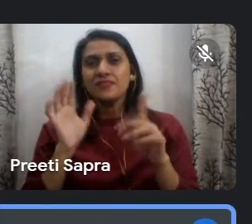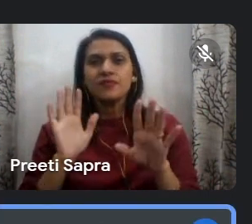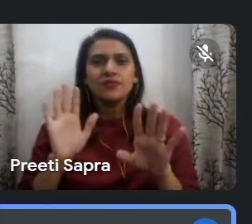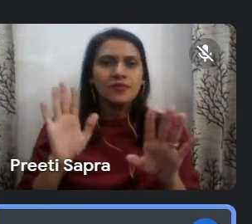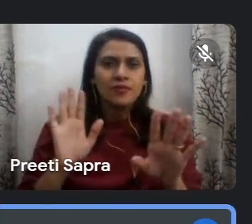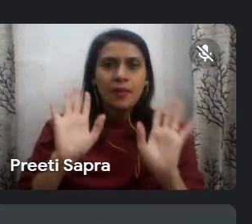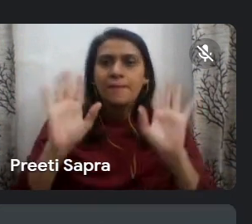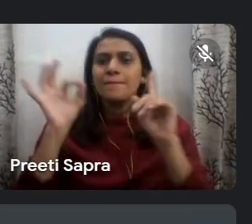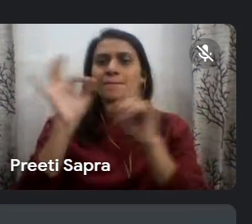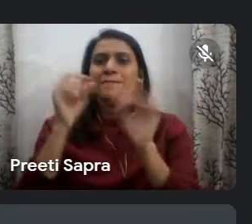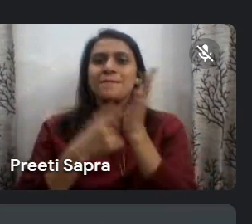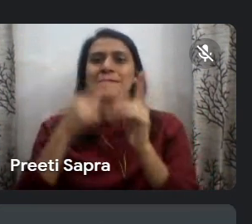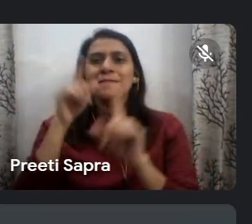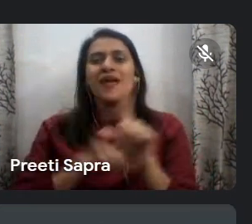Hi, Mr. Funny.